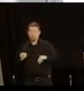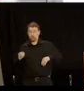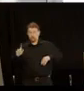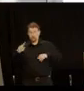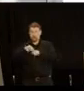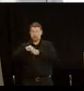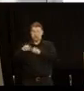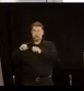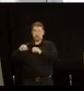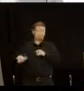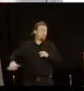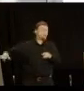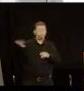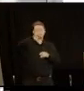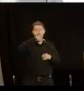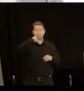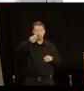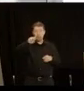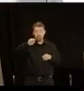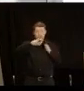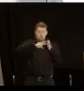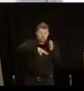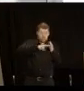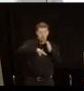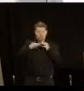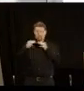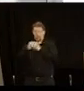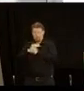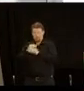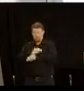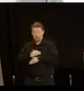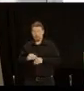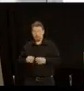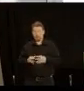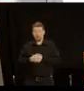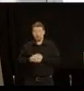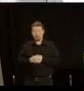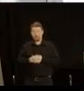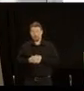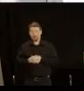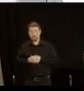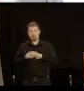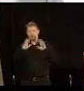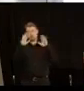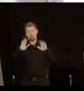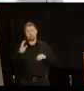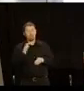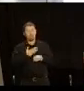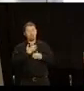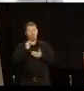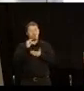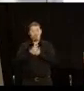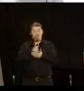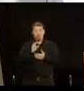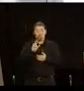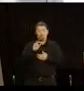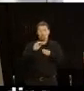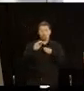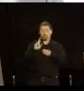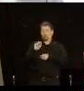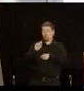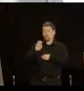So tremendous, tremendous progress. Our graduation rate continues to